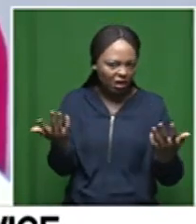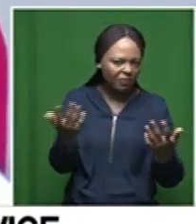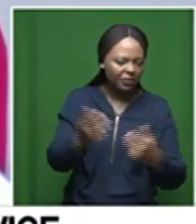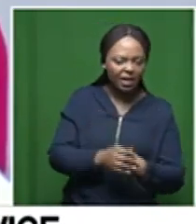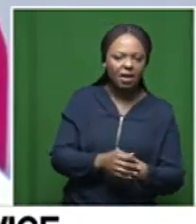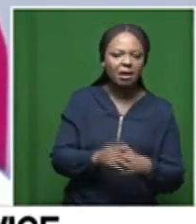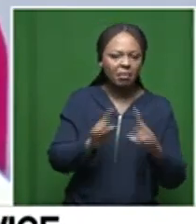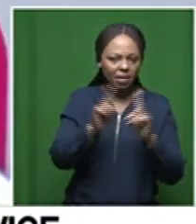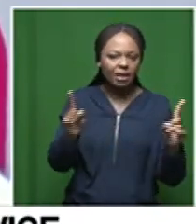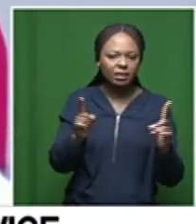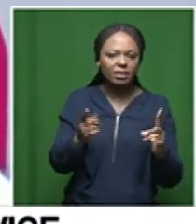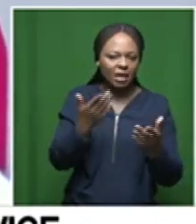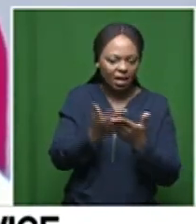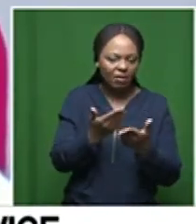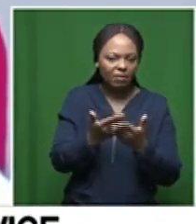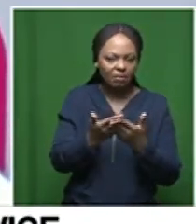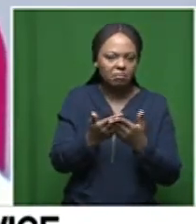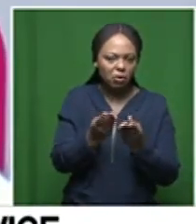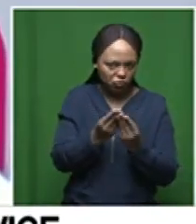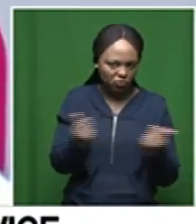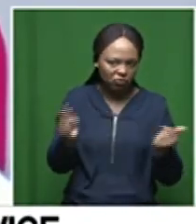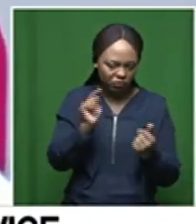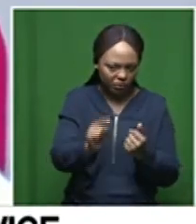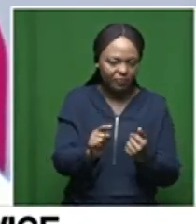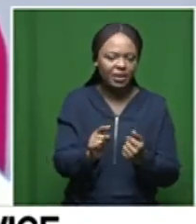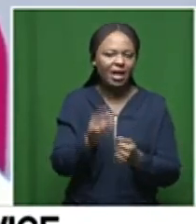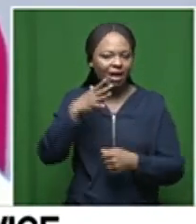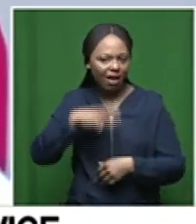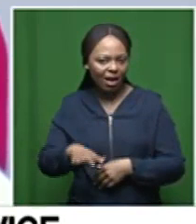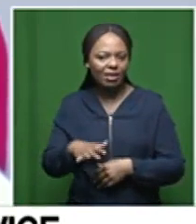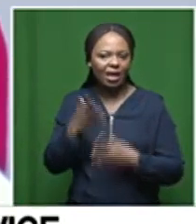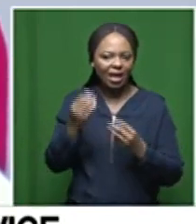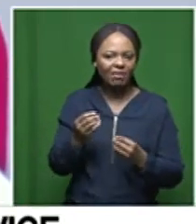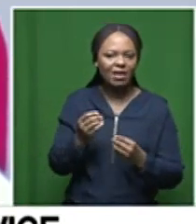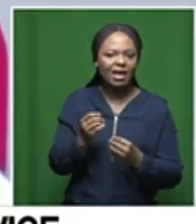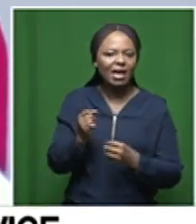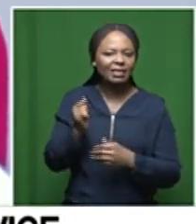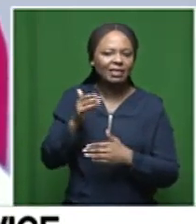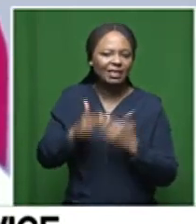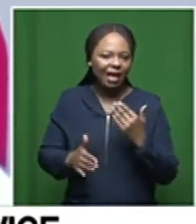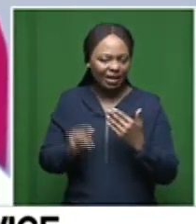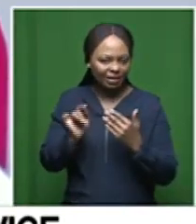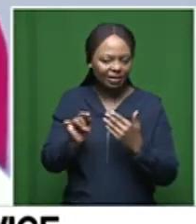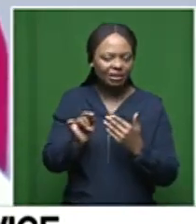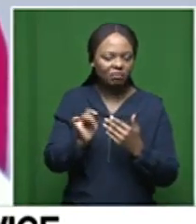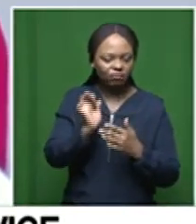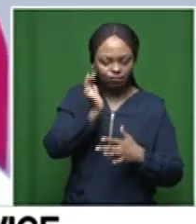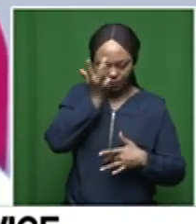particular problem. But there's also side effects that we call generalized side effects of blood donation. And